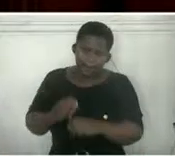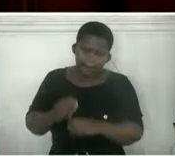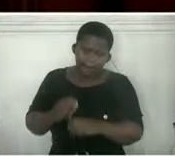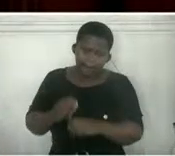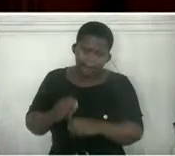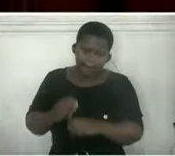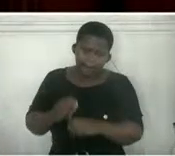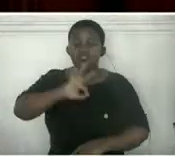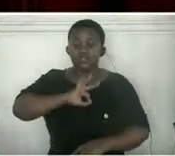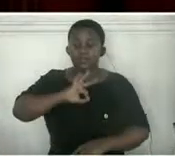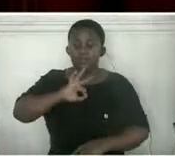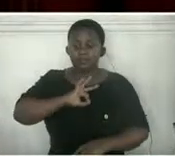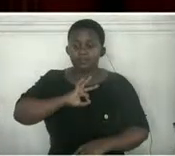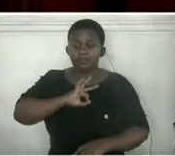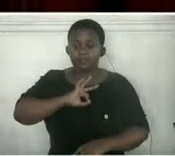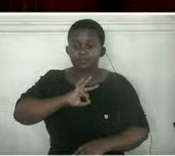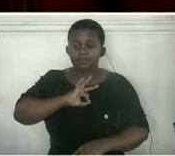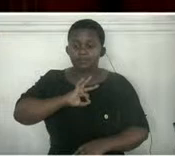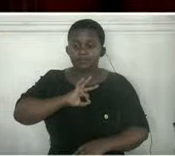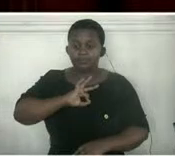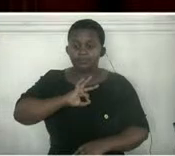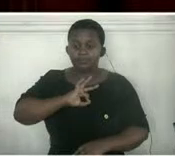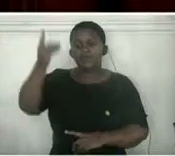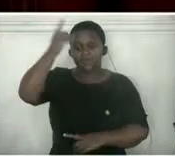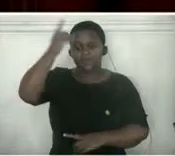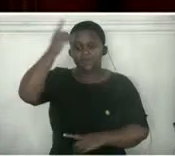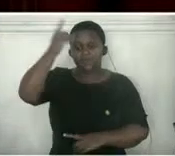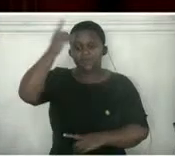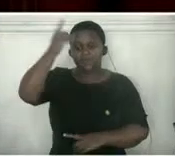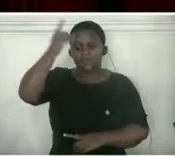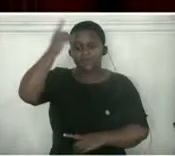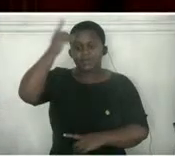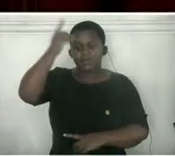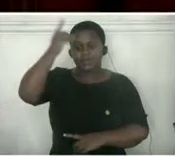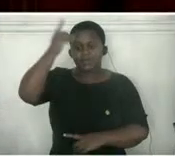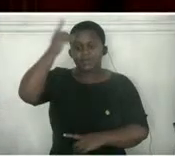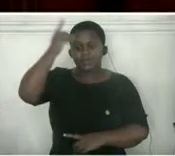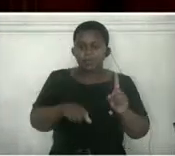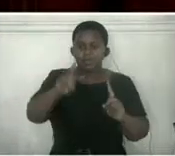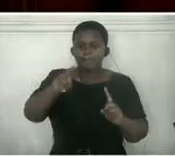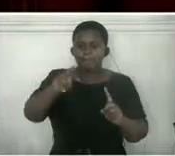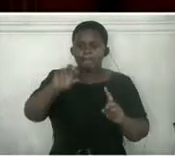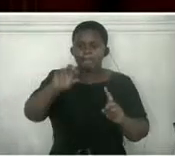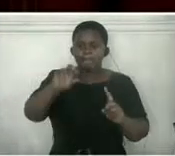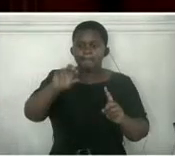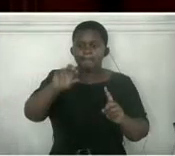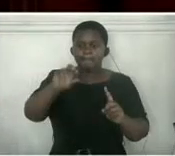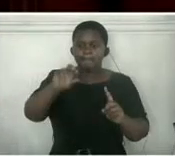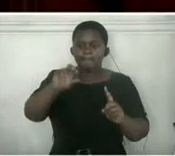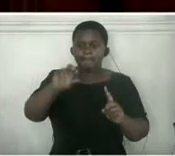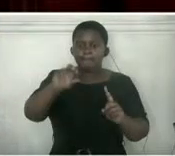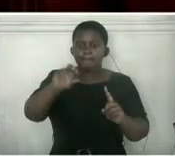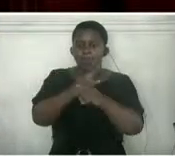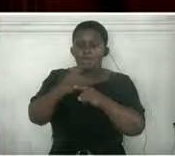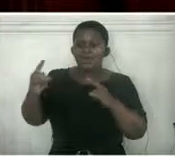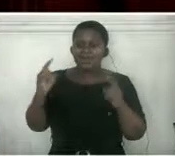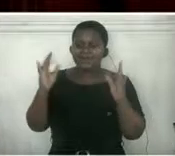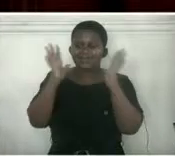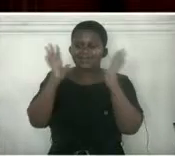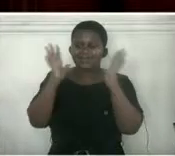championship, Durban-born songwriter McGregor won 10 gold